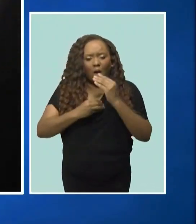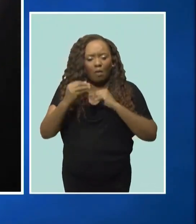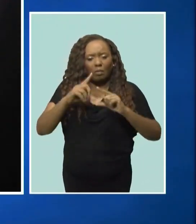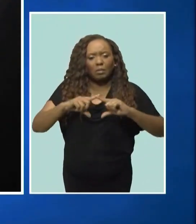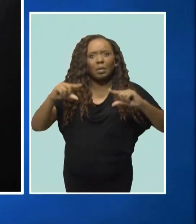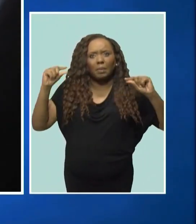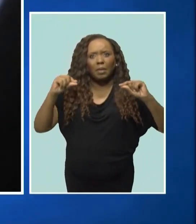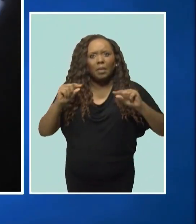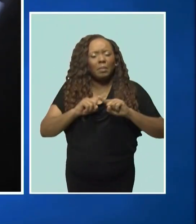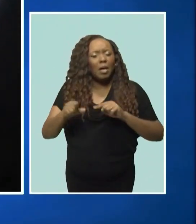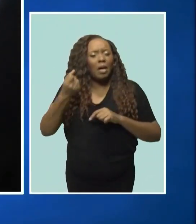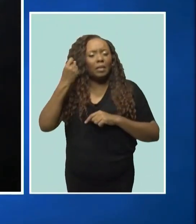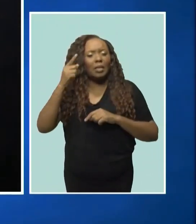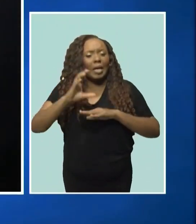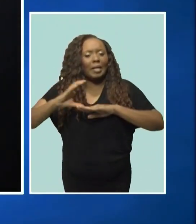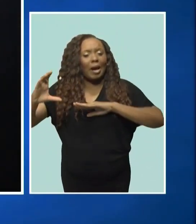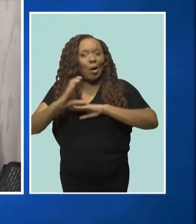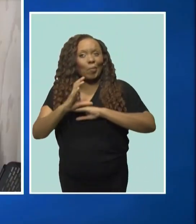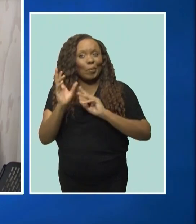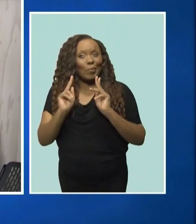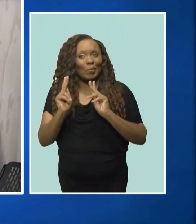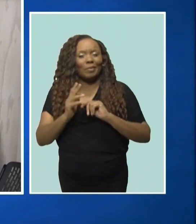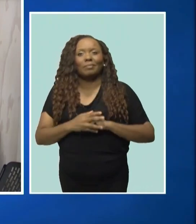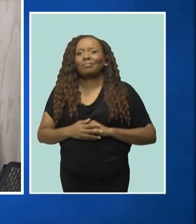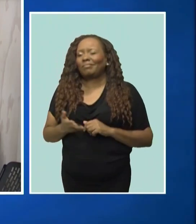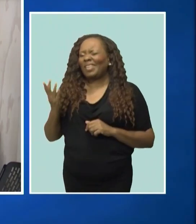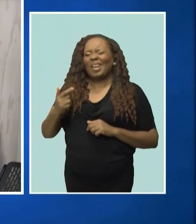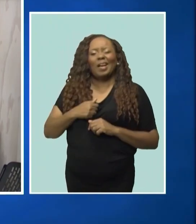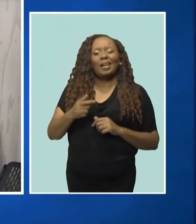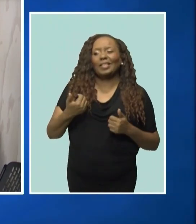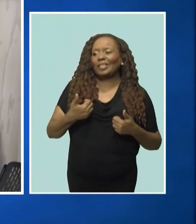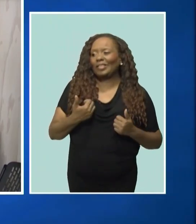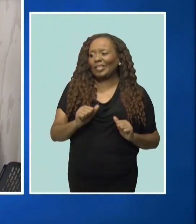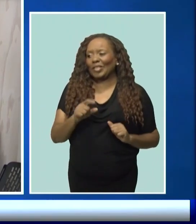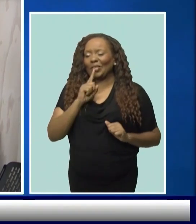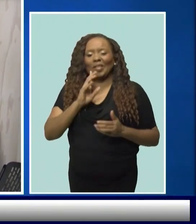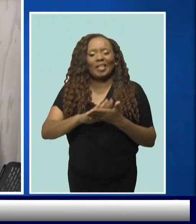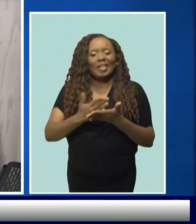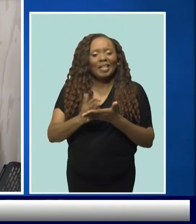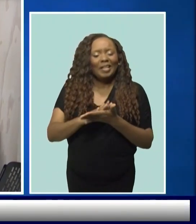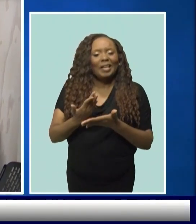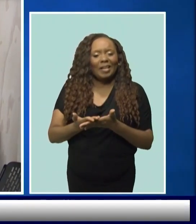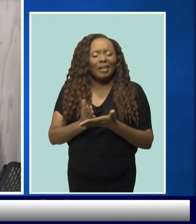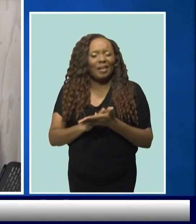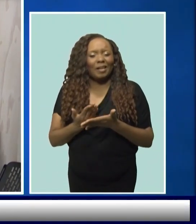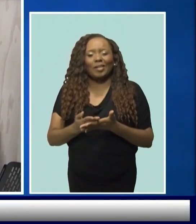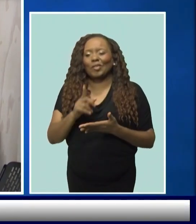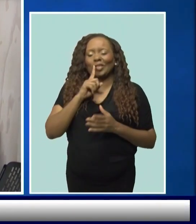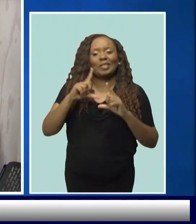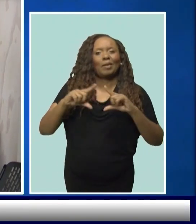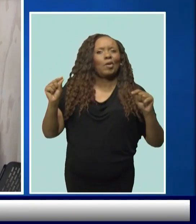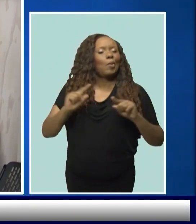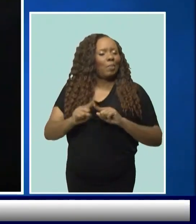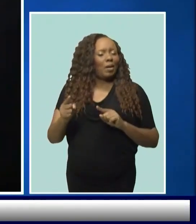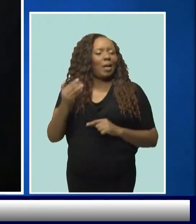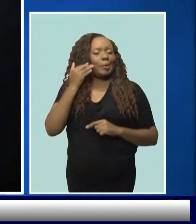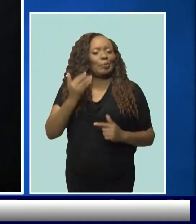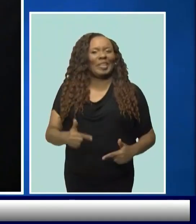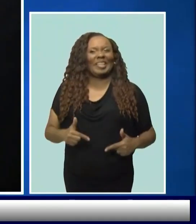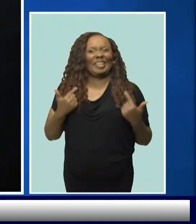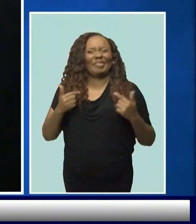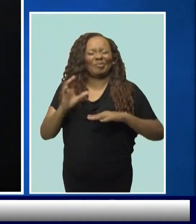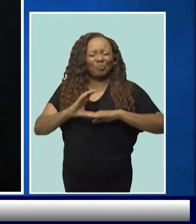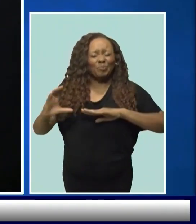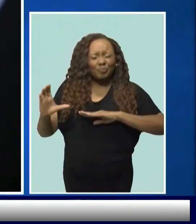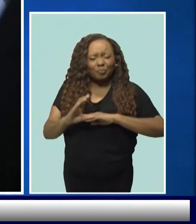strikes a balance. Well, I've tried to keep it as authentic as possible. But we do live in the Caribbean, so I do make sure that I